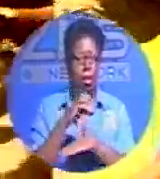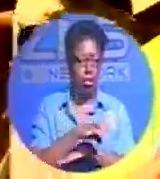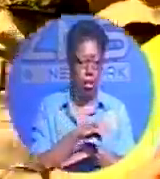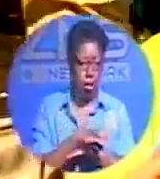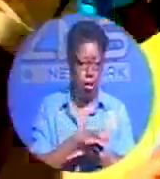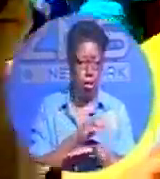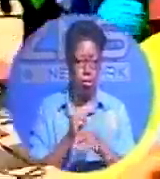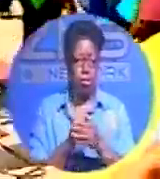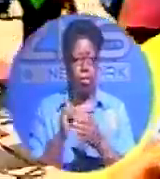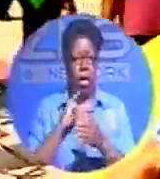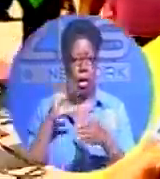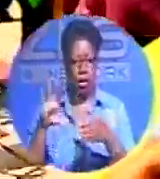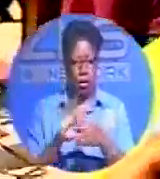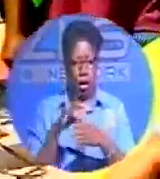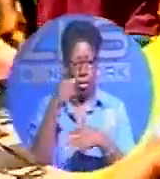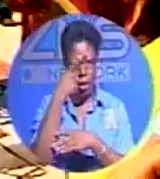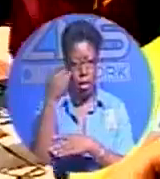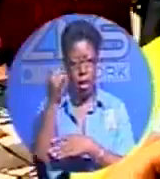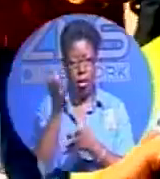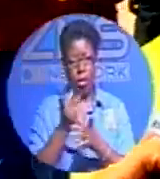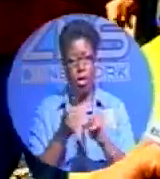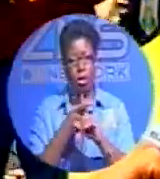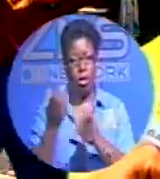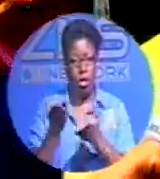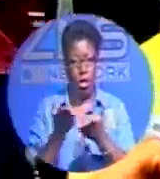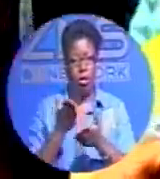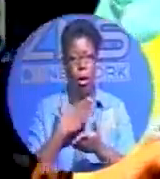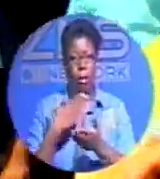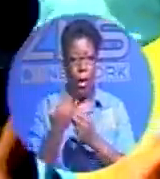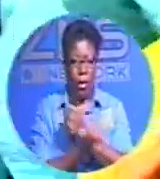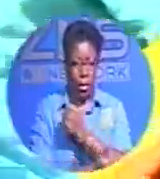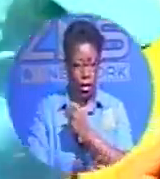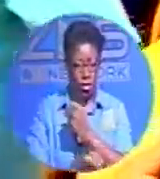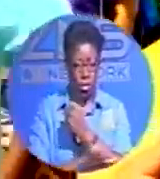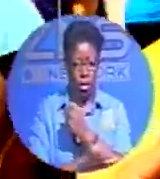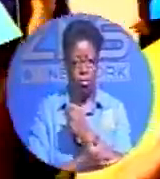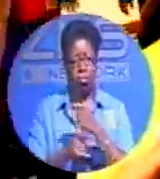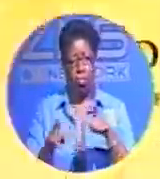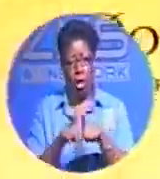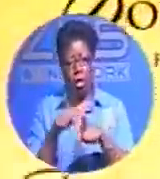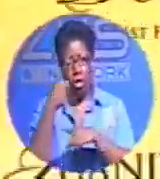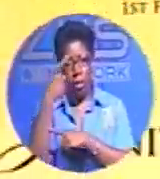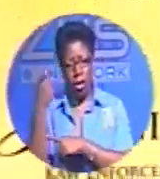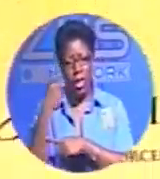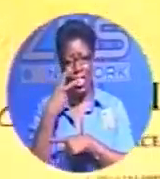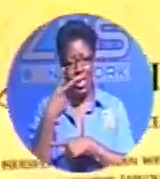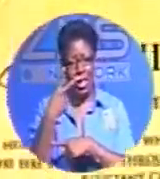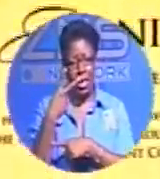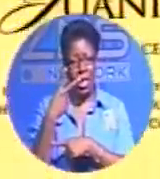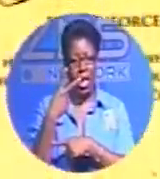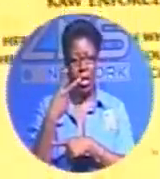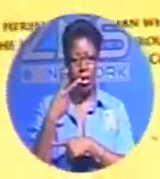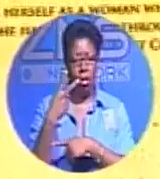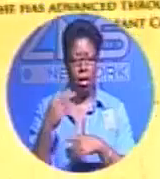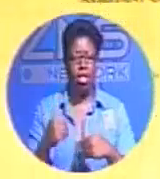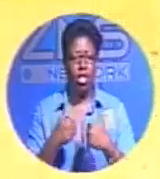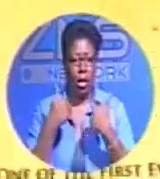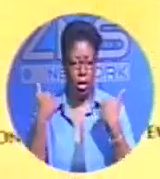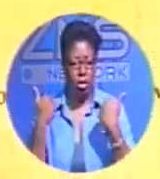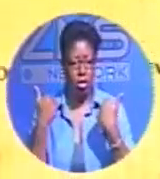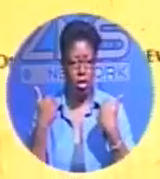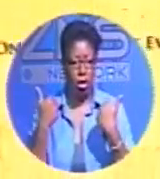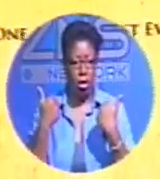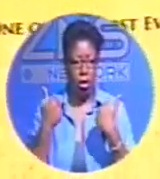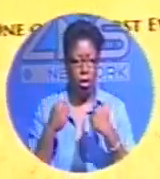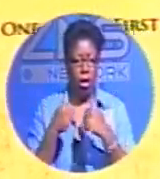I joined because I wanted to serve my country, and I joined because I saw it as a challenge. The force at that time